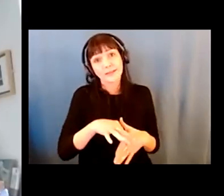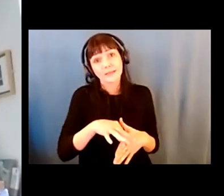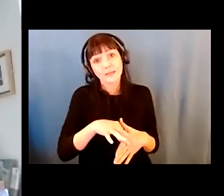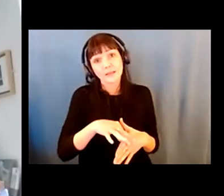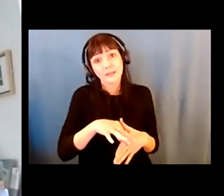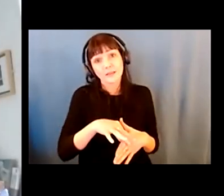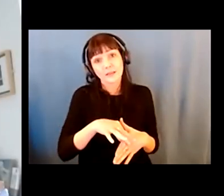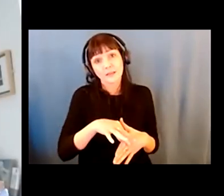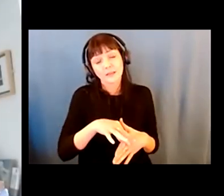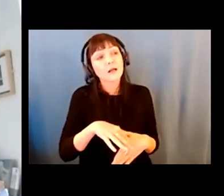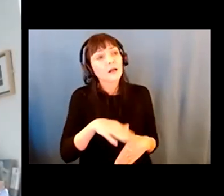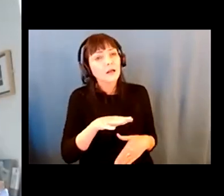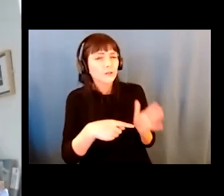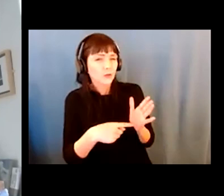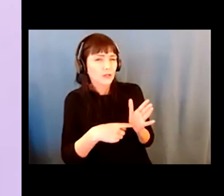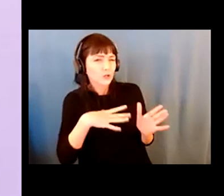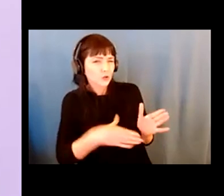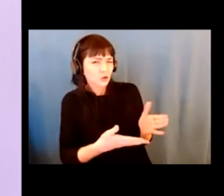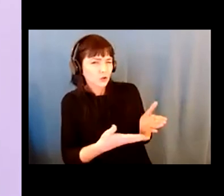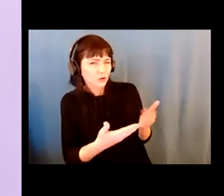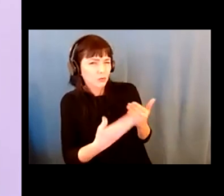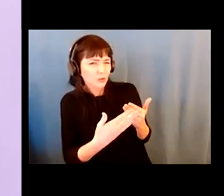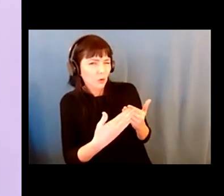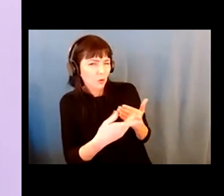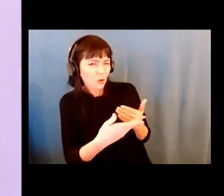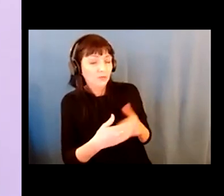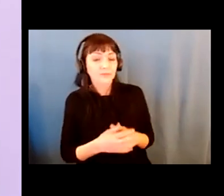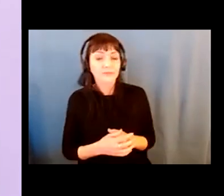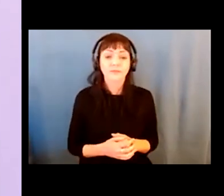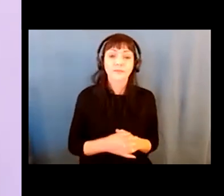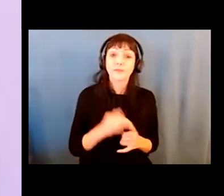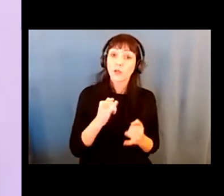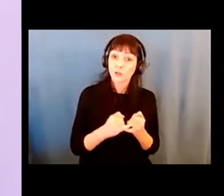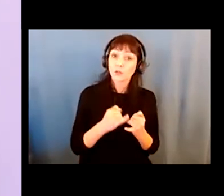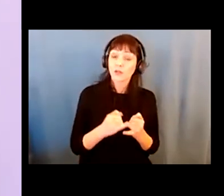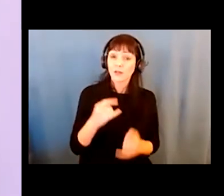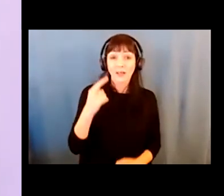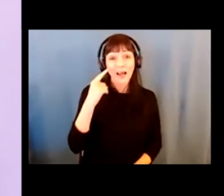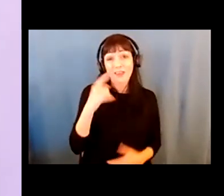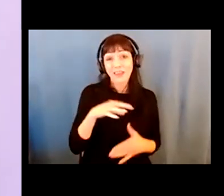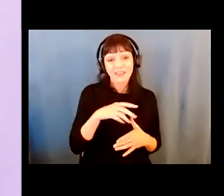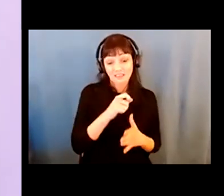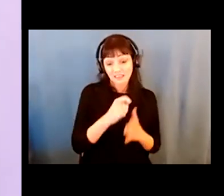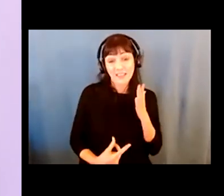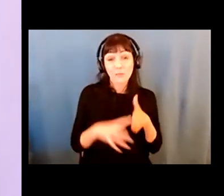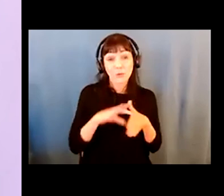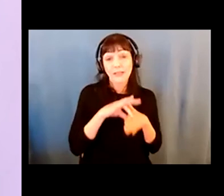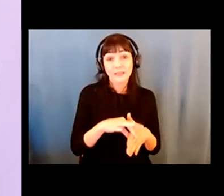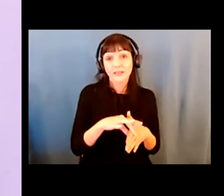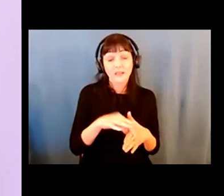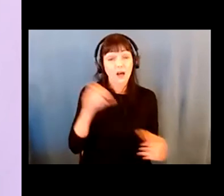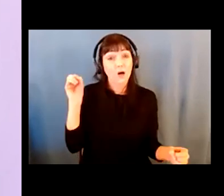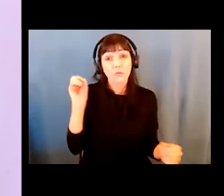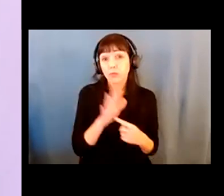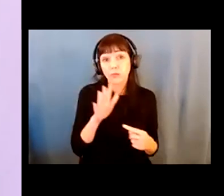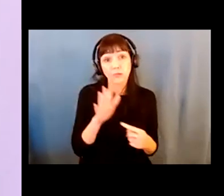Yeah, do you want to say more about that? I think disabled leadership is vital in this, and the more disabled people you actually